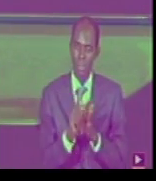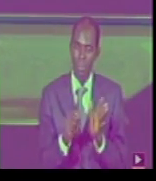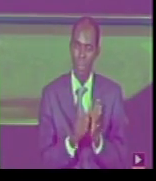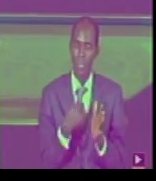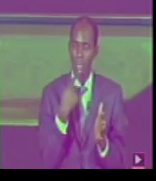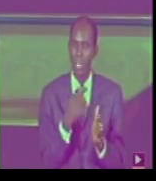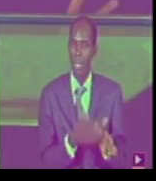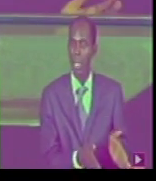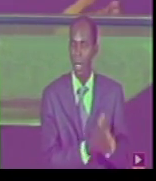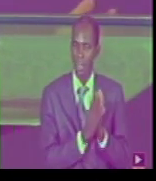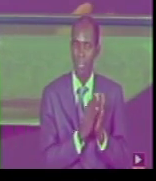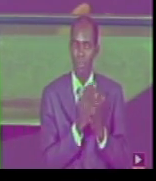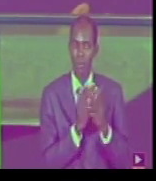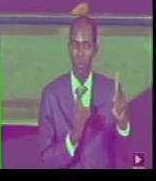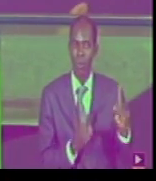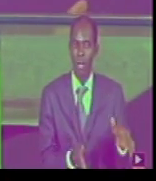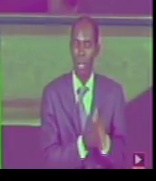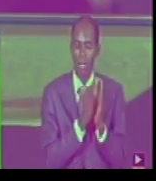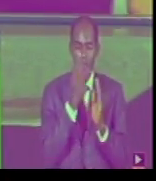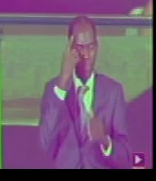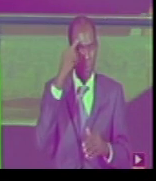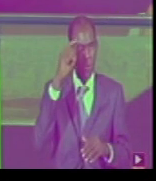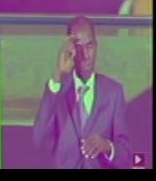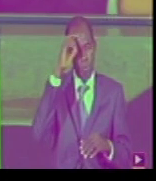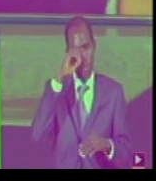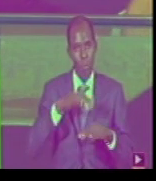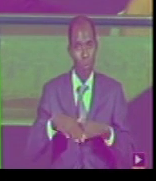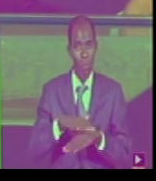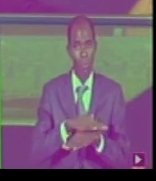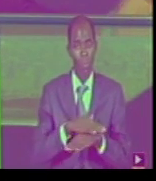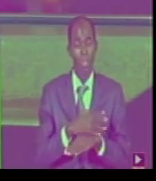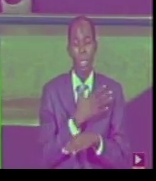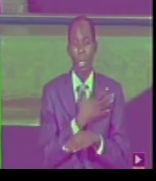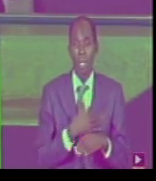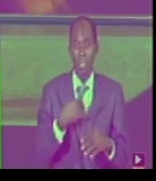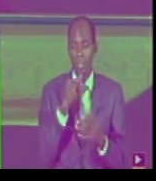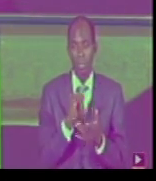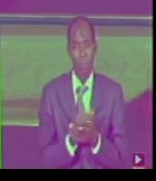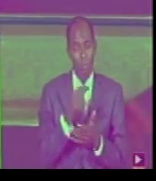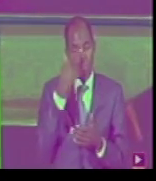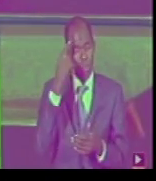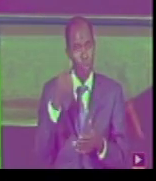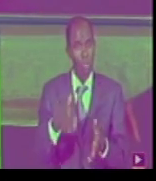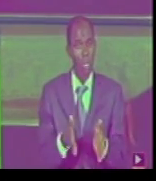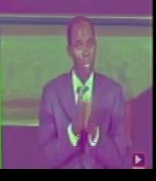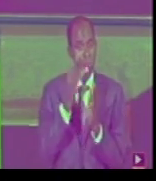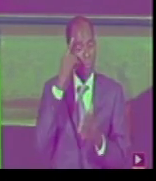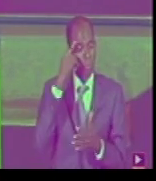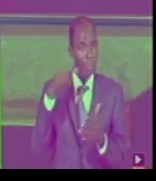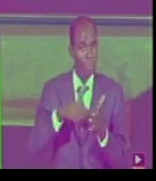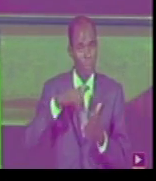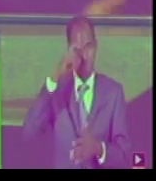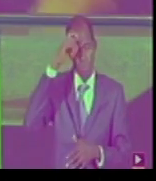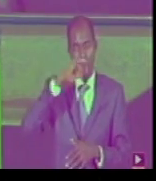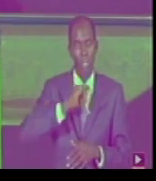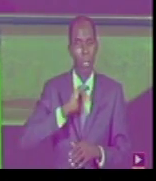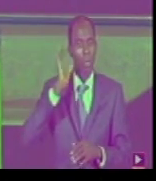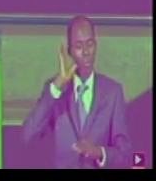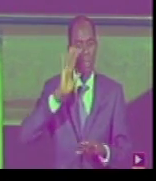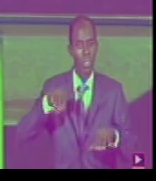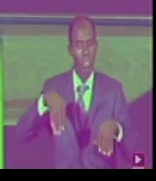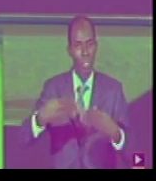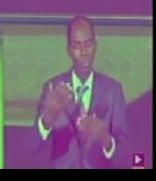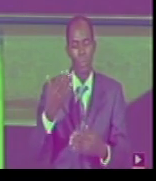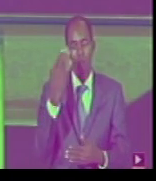wisdom. And God said, because you've asked for this, I'm going to give you this wisdom and knowledge, and I'm going to give